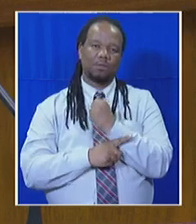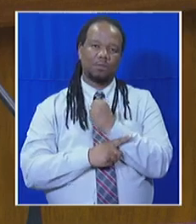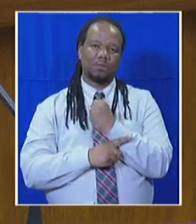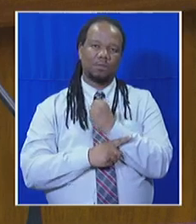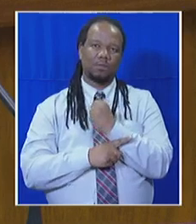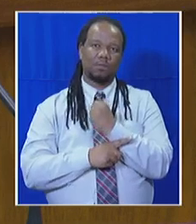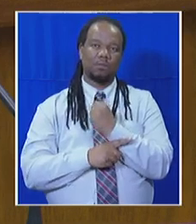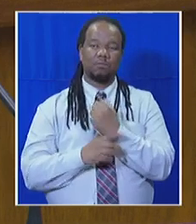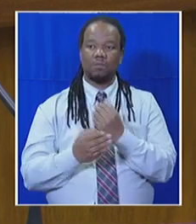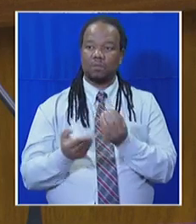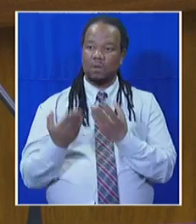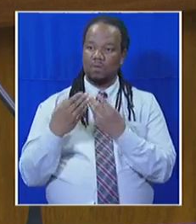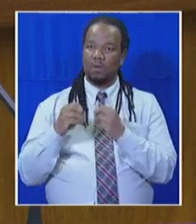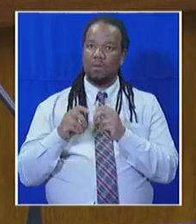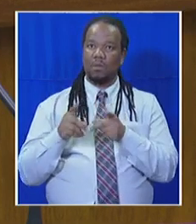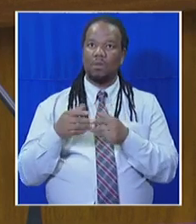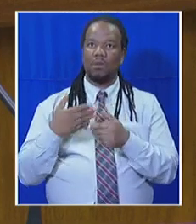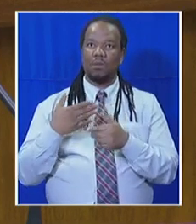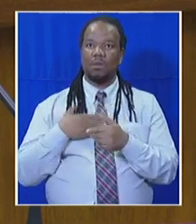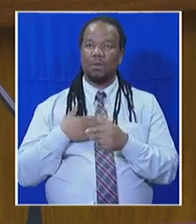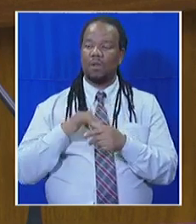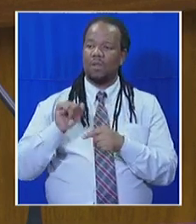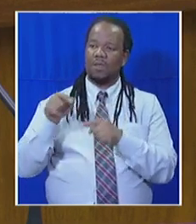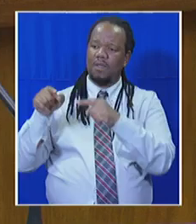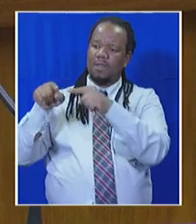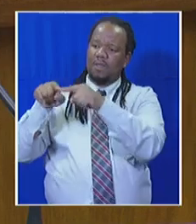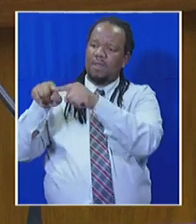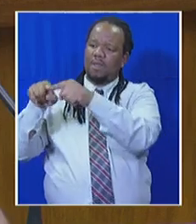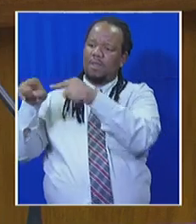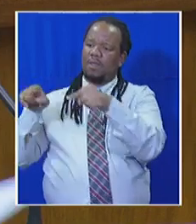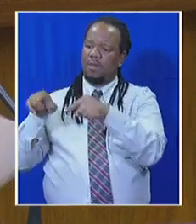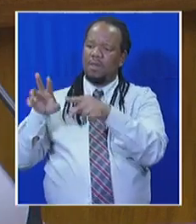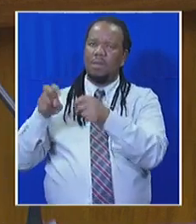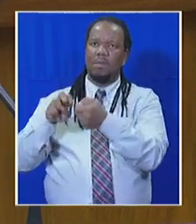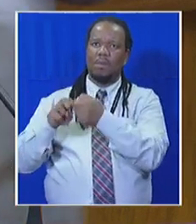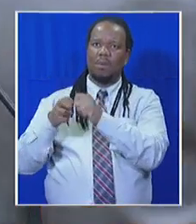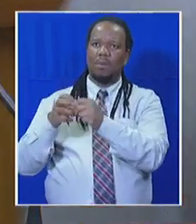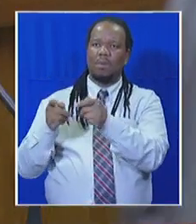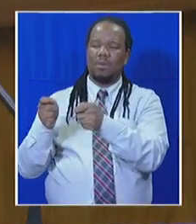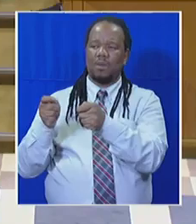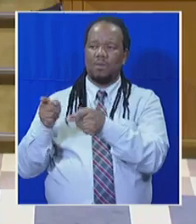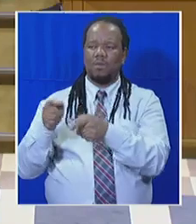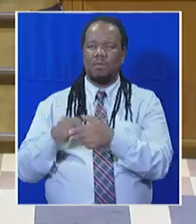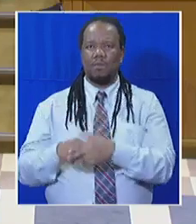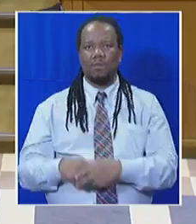given a chance now to manage that corner? It seems to be getting out of hands. Thank you very much.